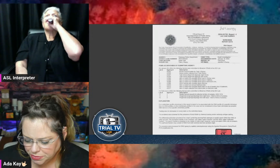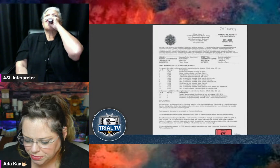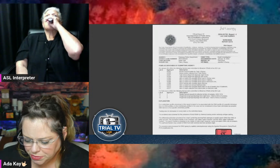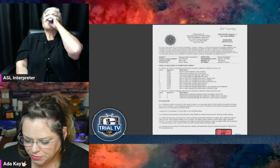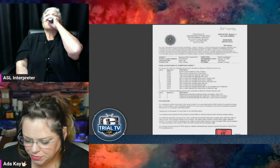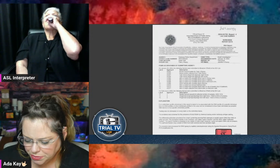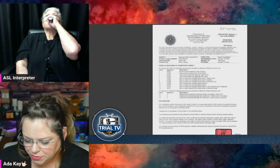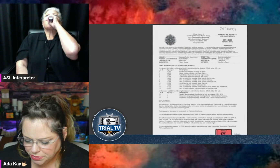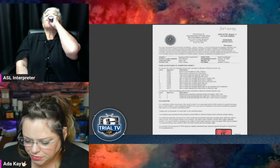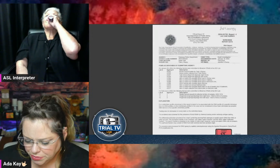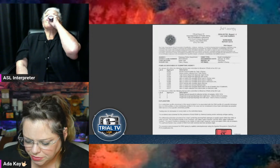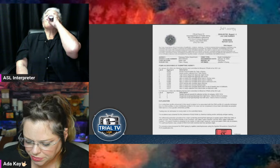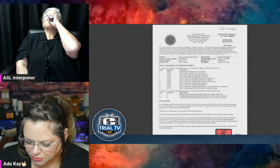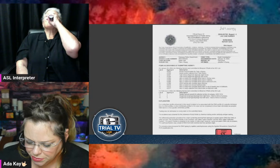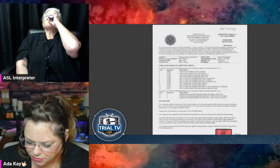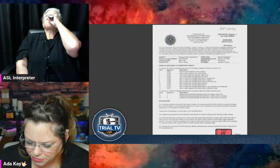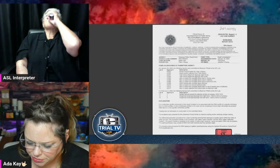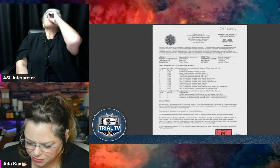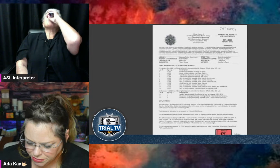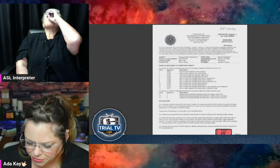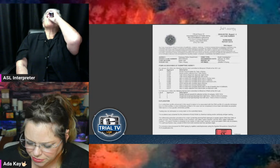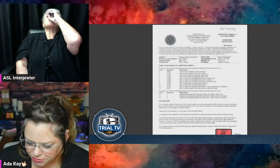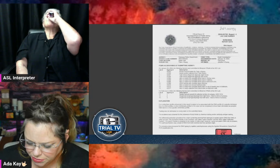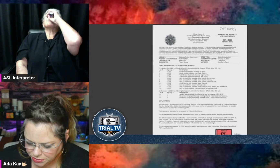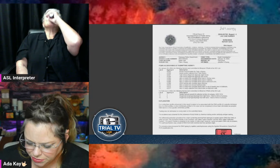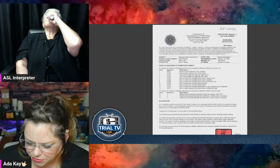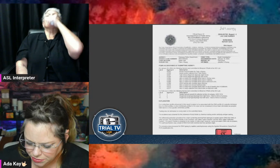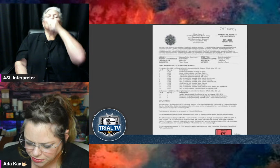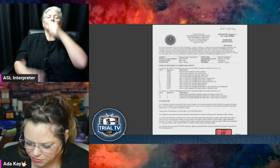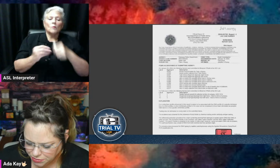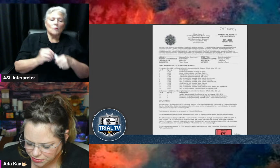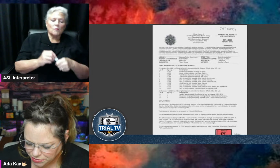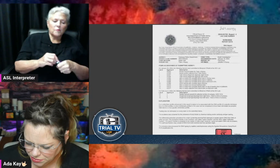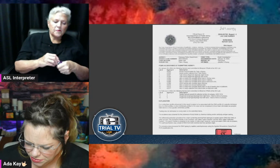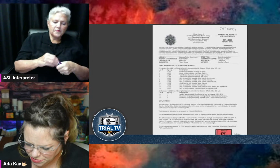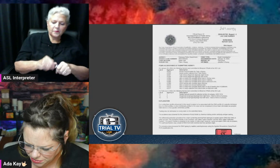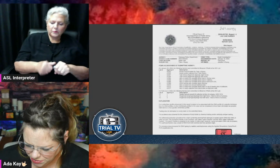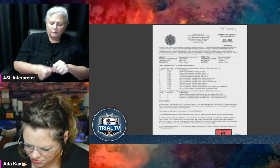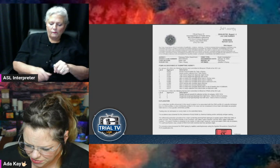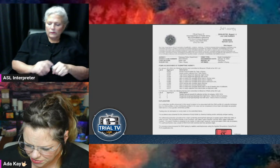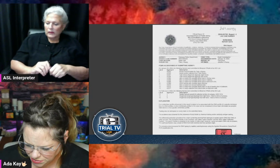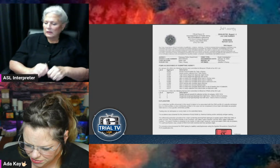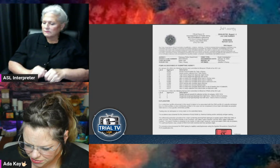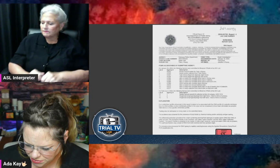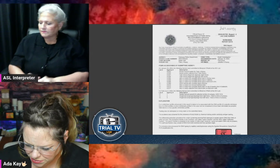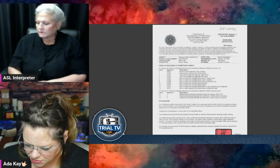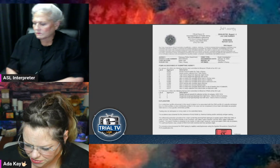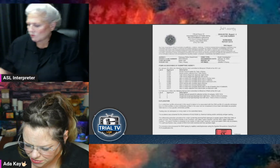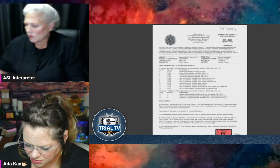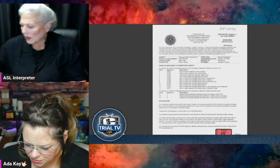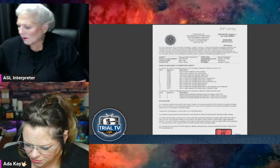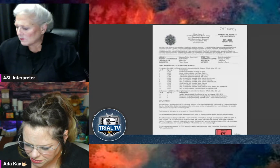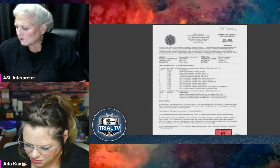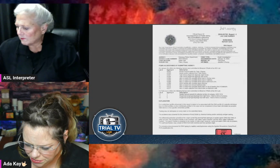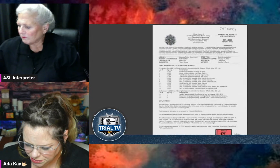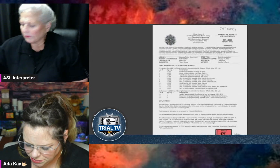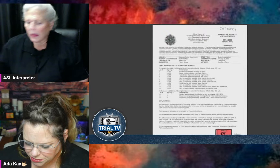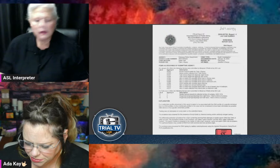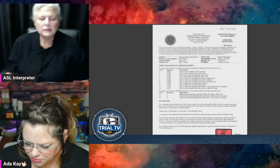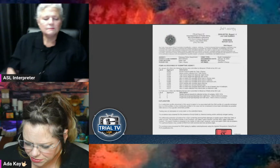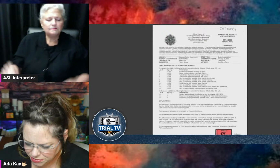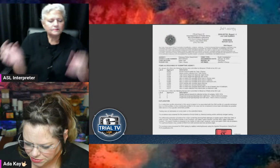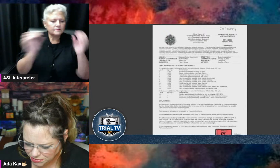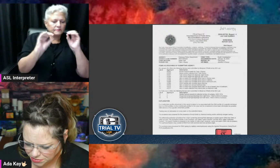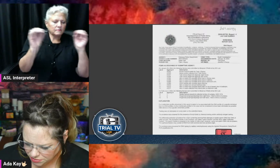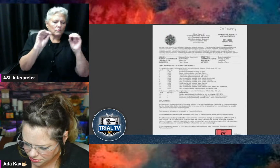sample. So in layman's terms, no significant findings there? There's nothing foreign to Jennifer Dazey. Thank you. So